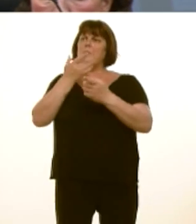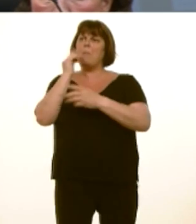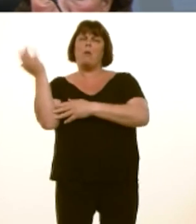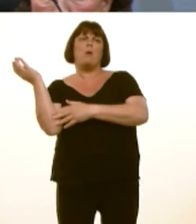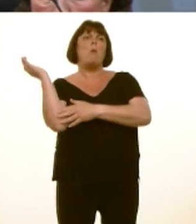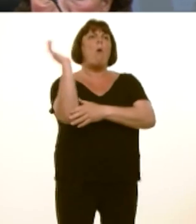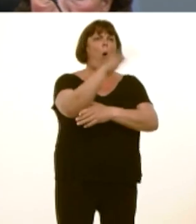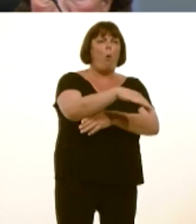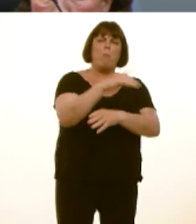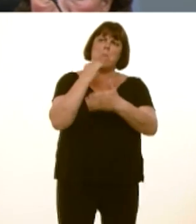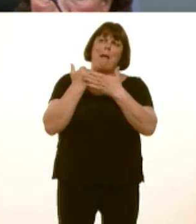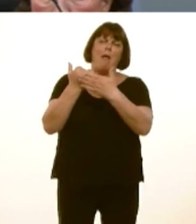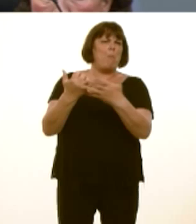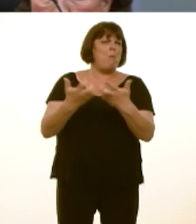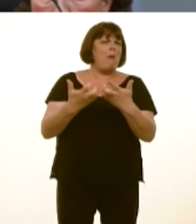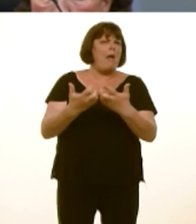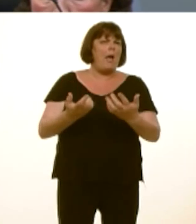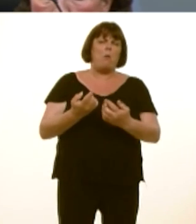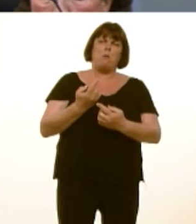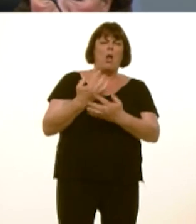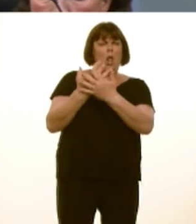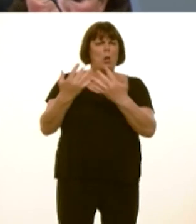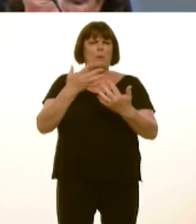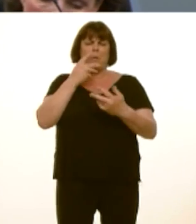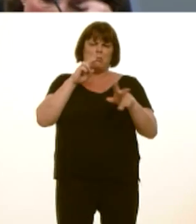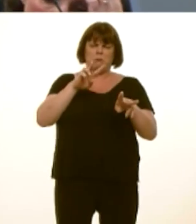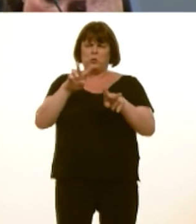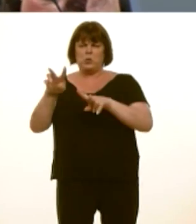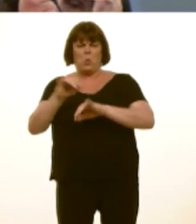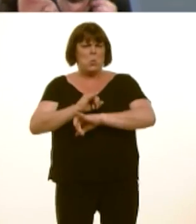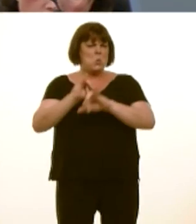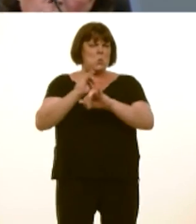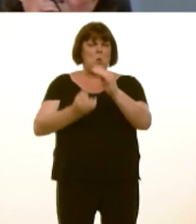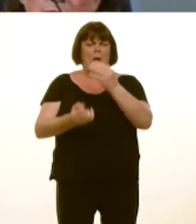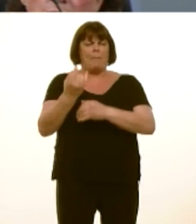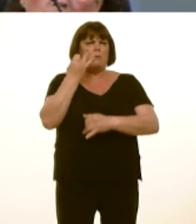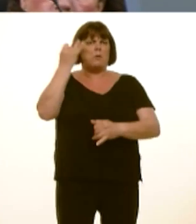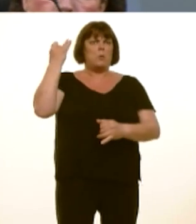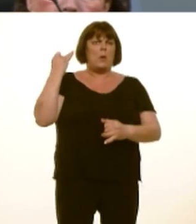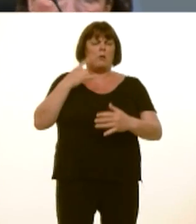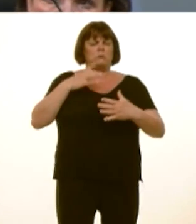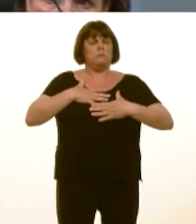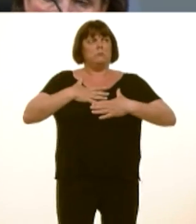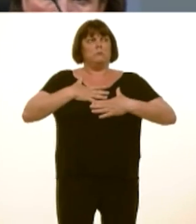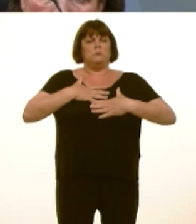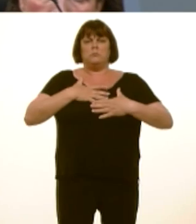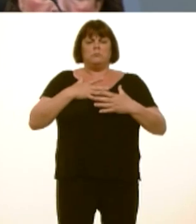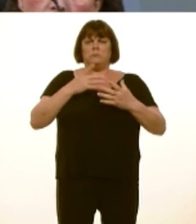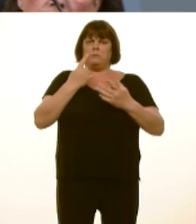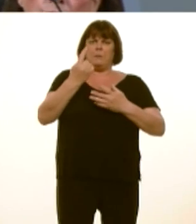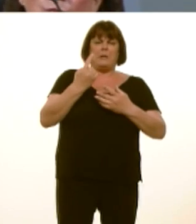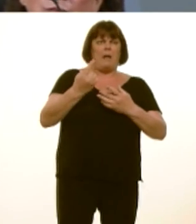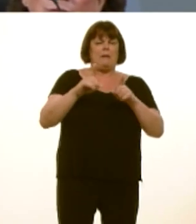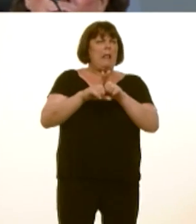tourists from the resort who witnessed such horrors and atrocities that wouldn't be out of place in a war